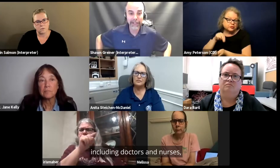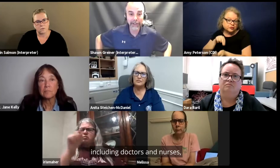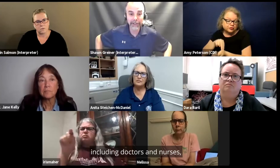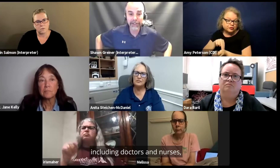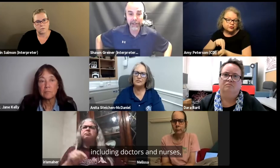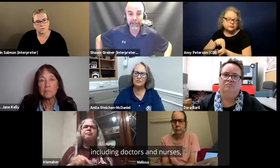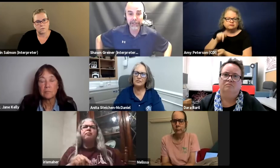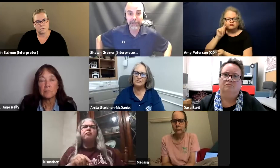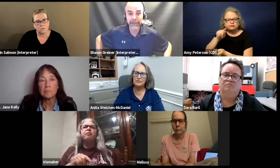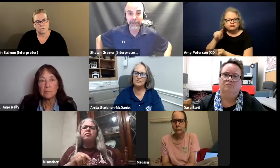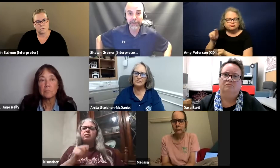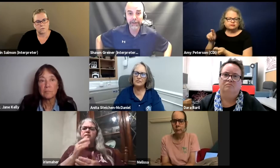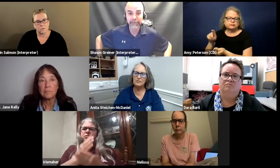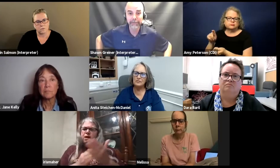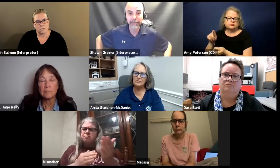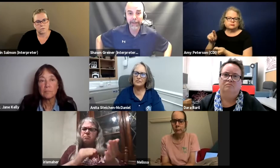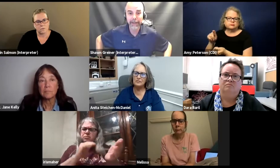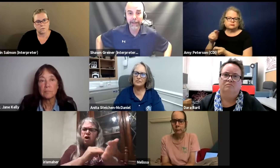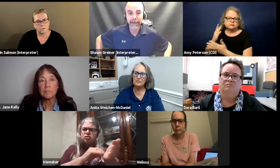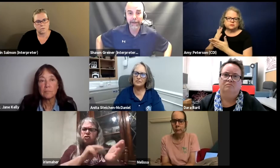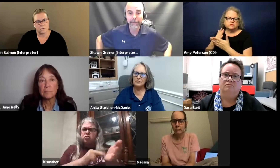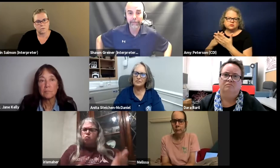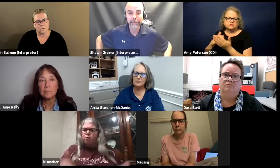including doctors and nurses,